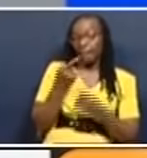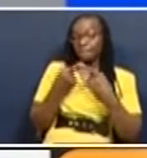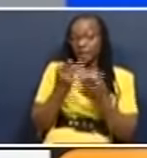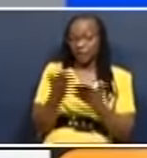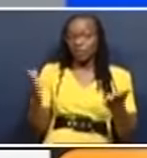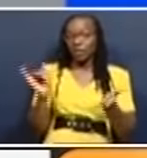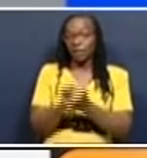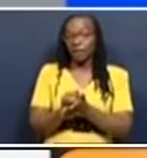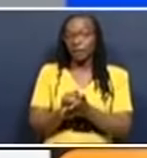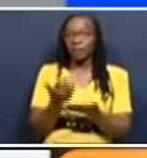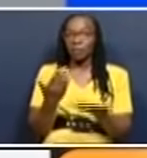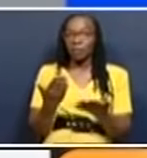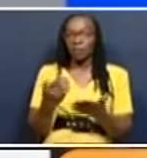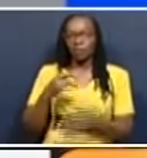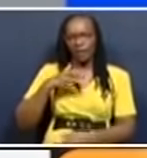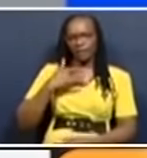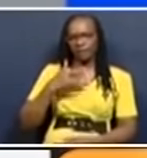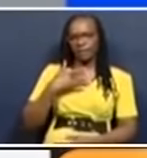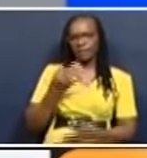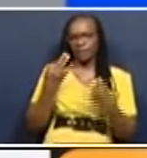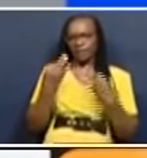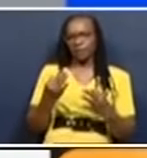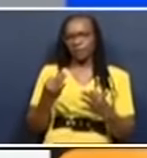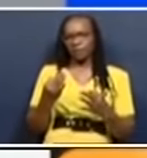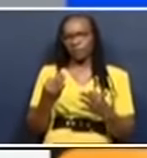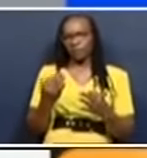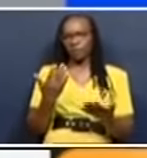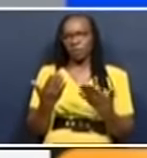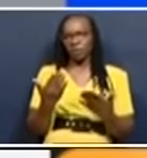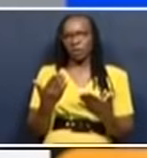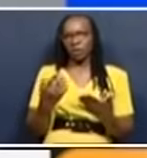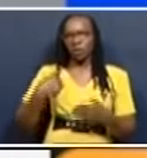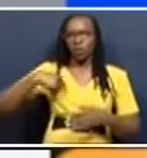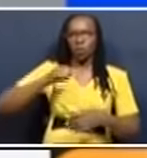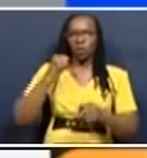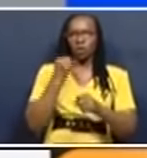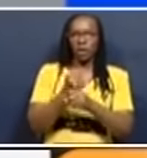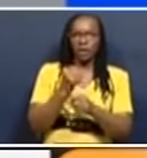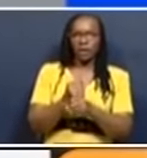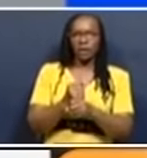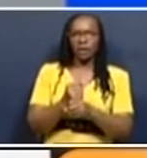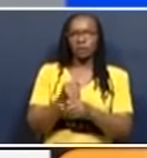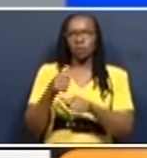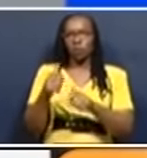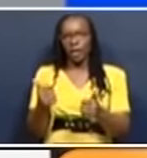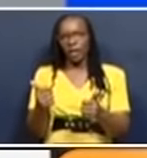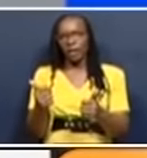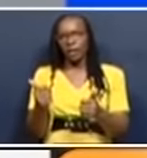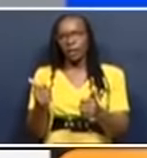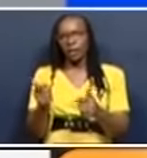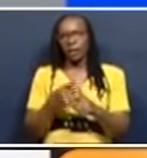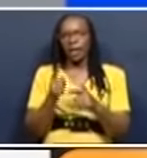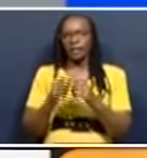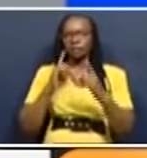win. Because I feel that if we put our stakeholders, like my predecessors have done, particularly the religious sector, and talk to their